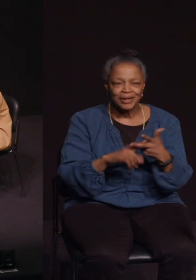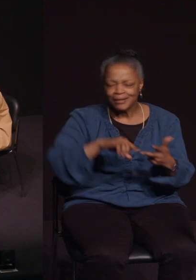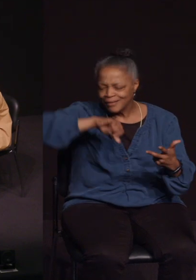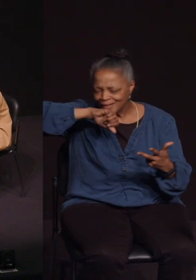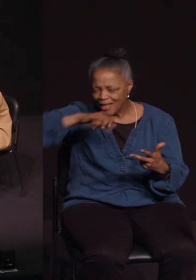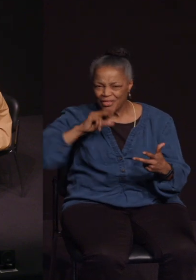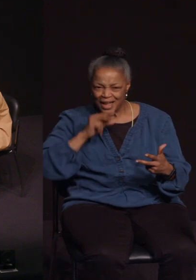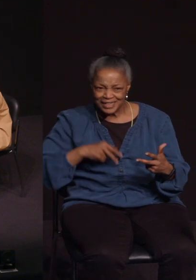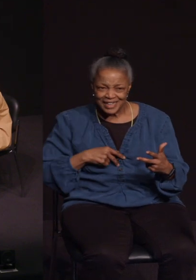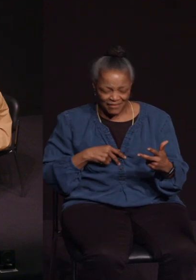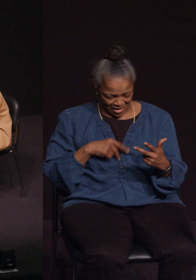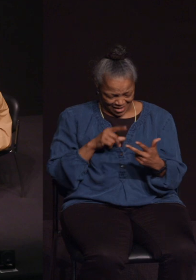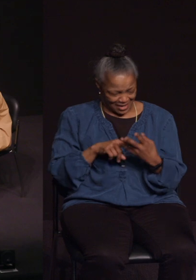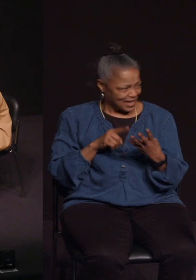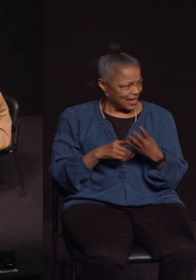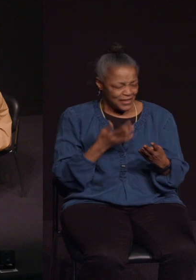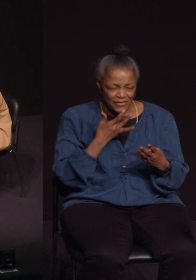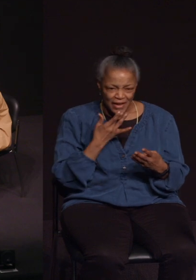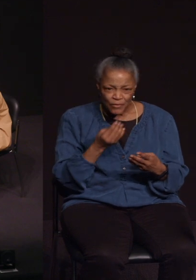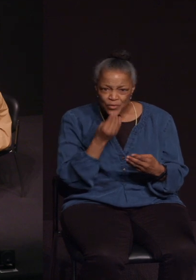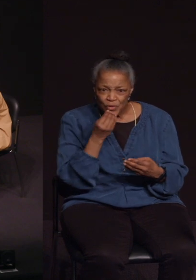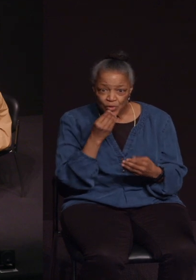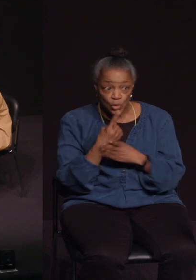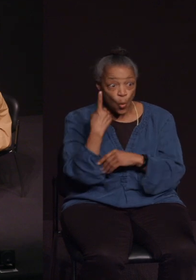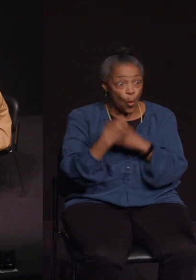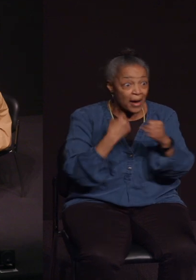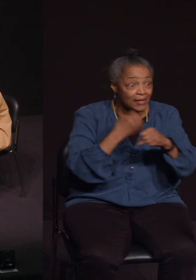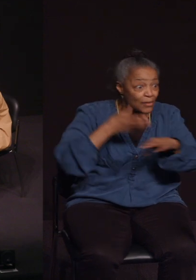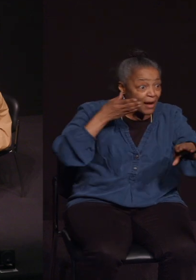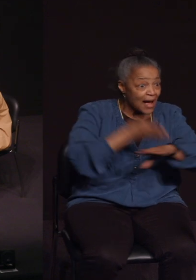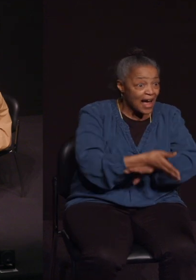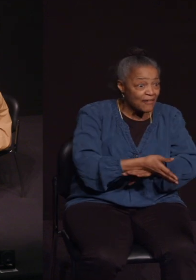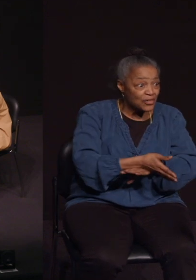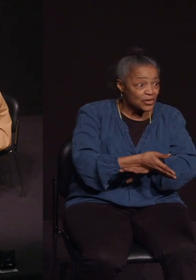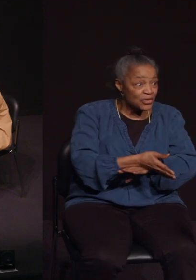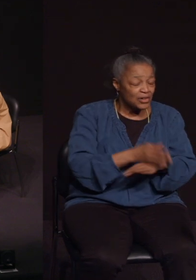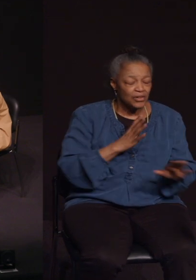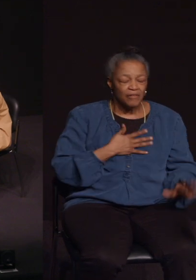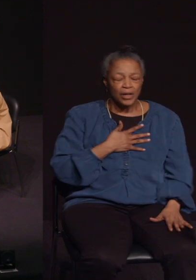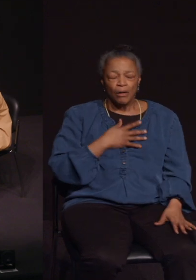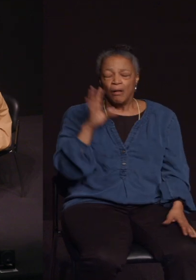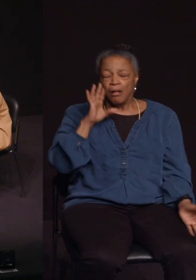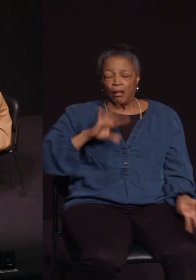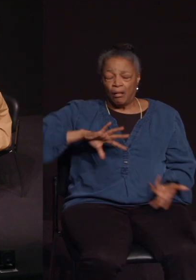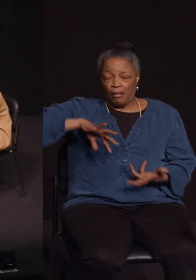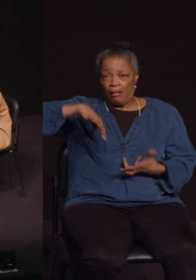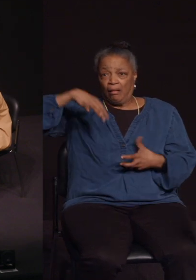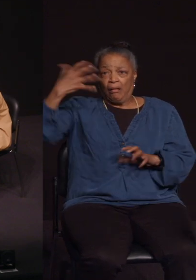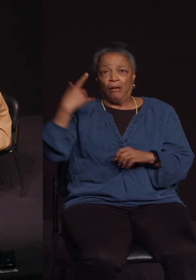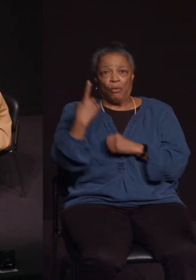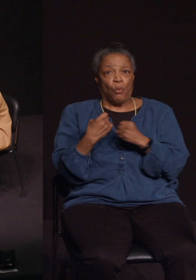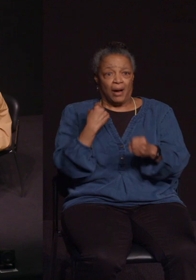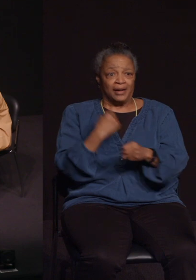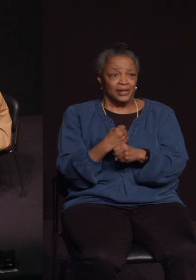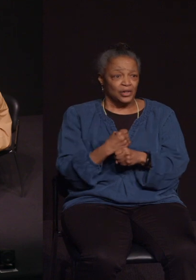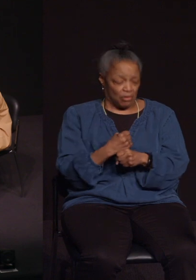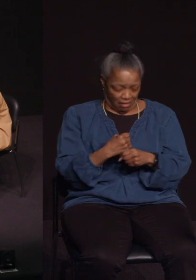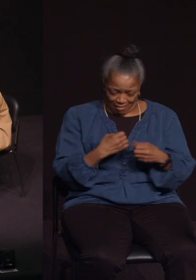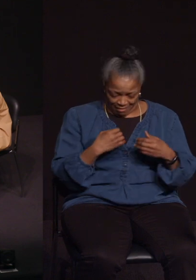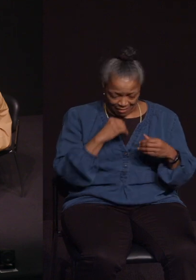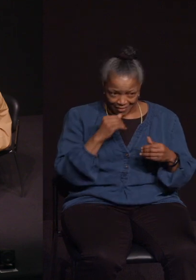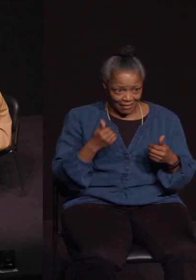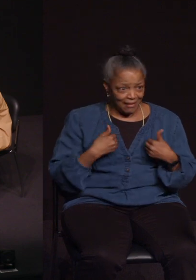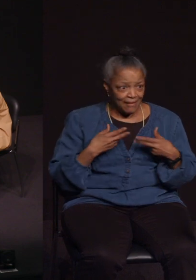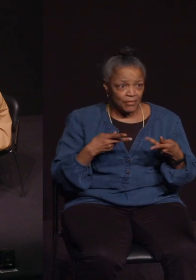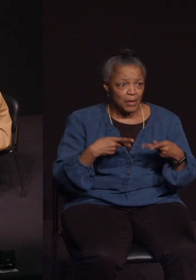Thanksgiving. This was his favorite food. So a year in, you really besides yourself, because it's been a year that you have not had